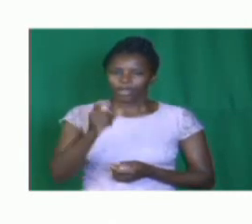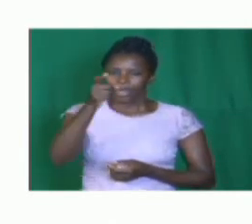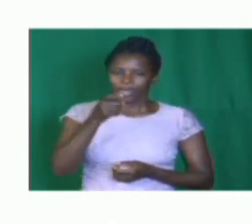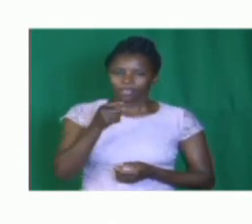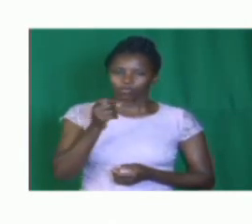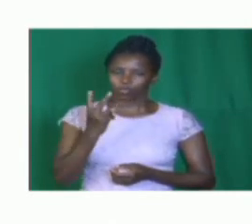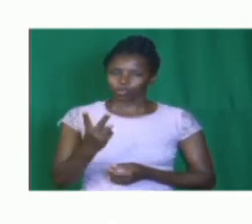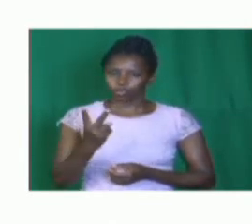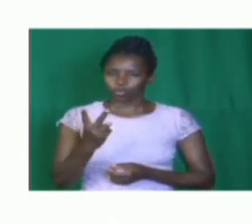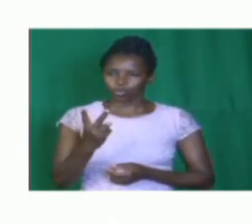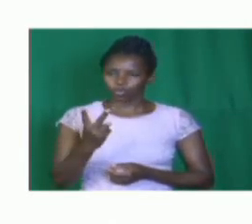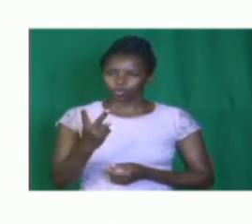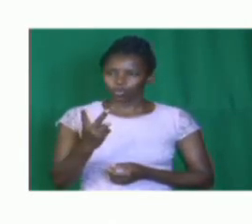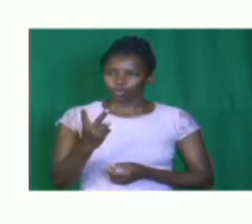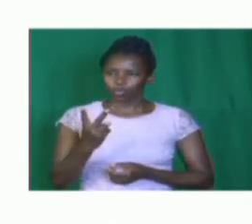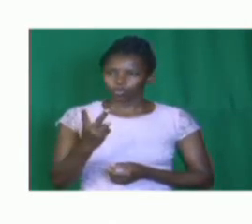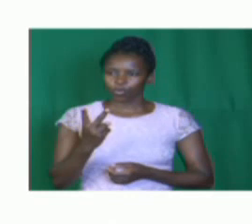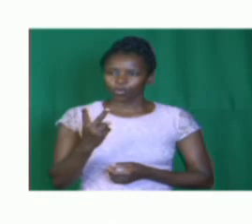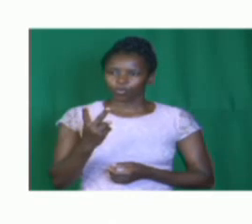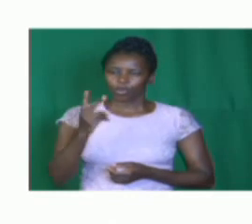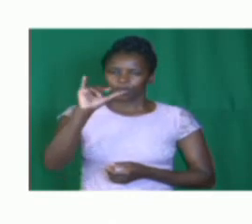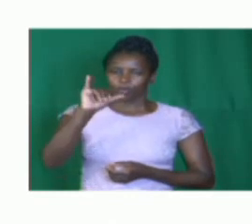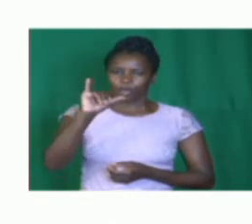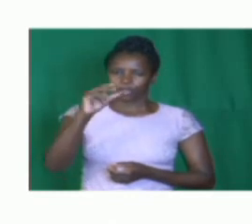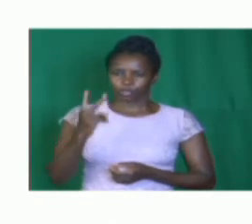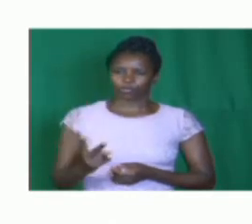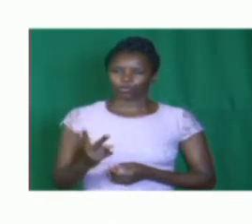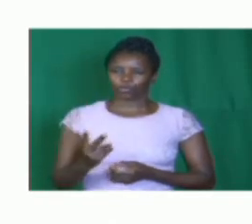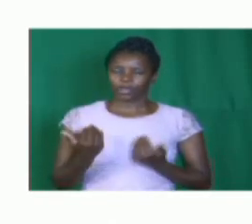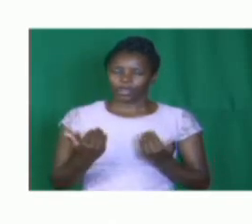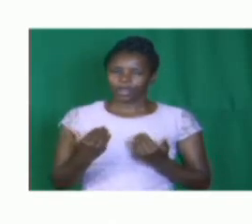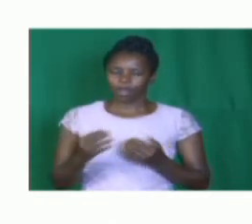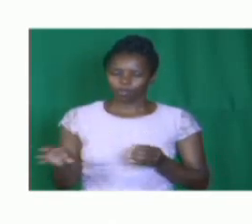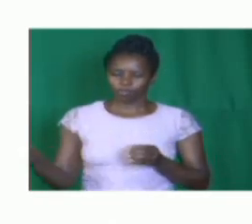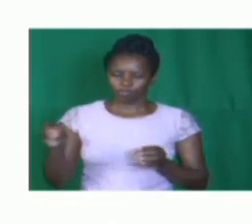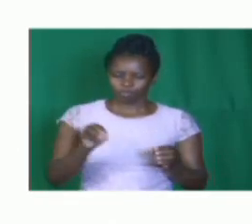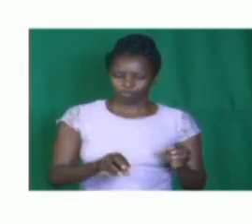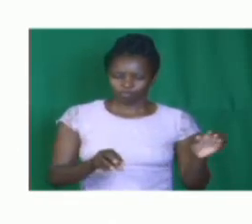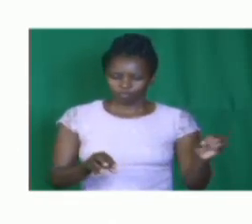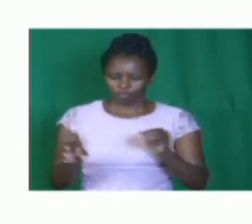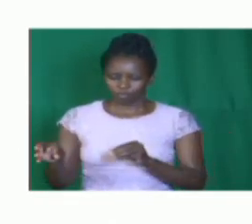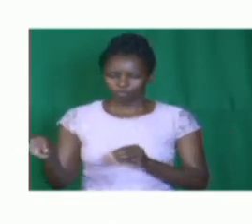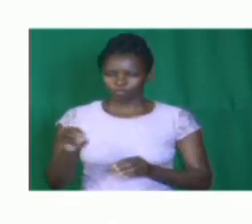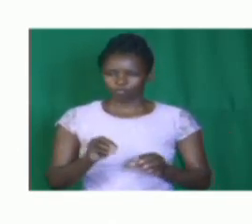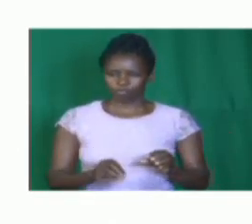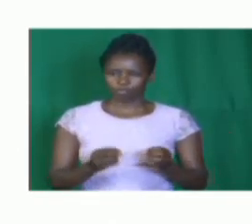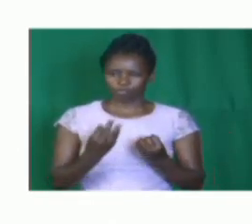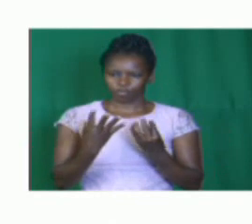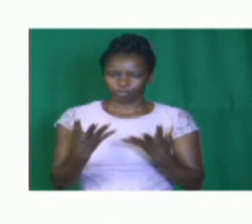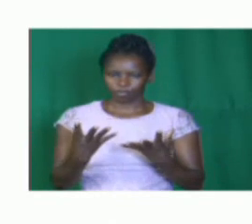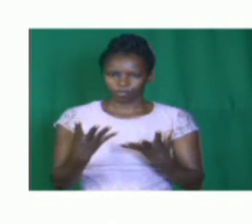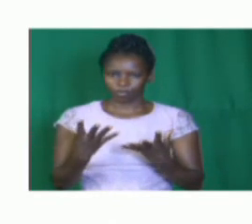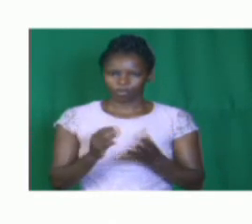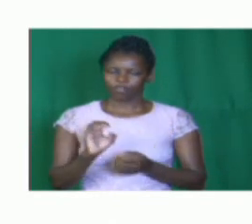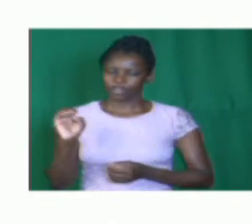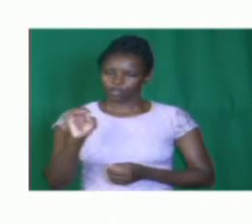that, and y2 is that. We substitute into that equation of ours